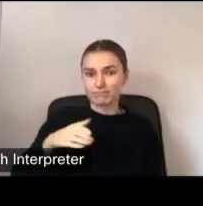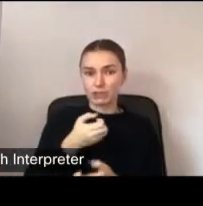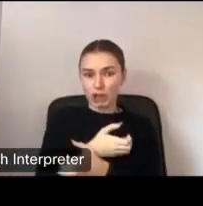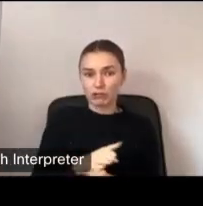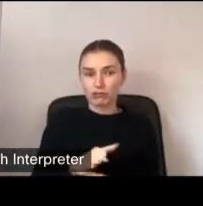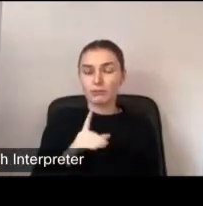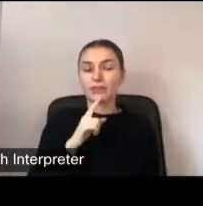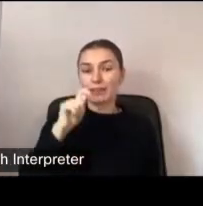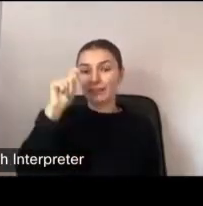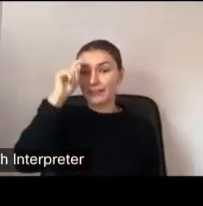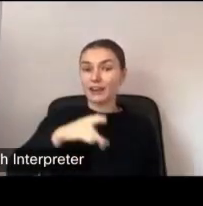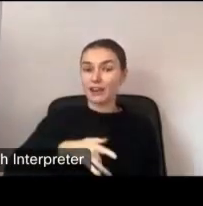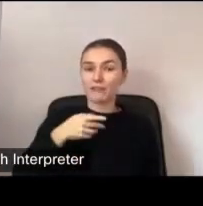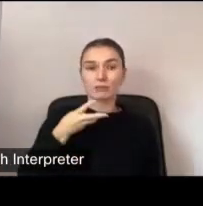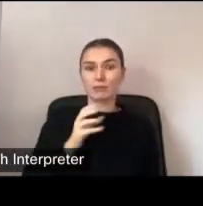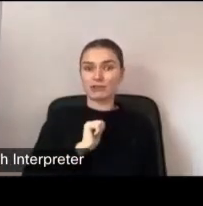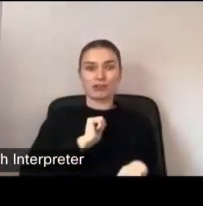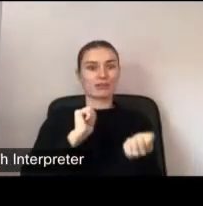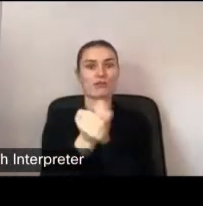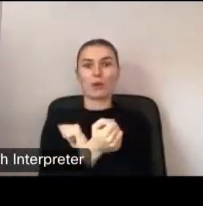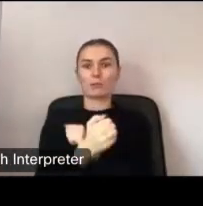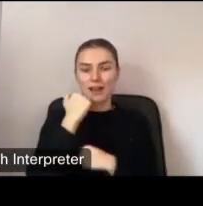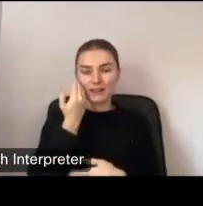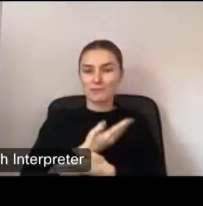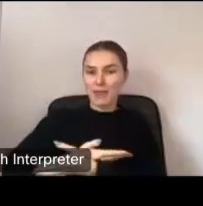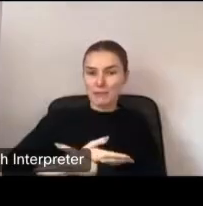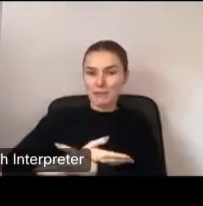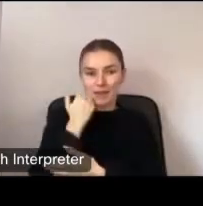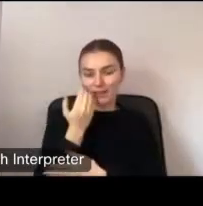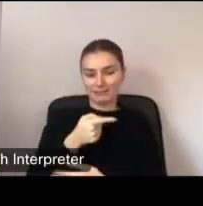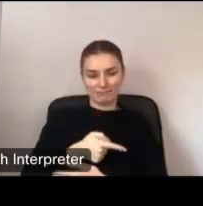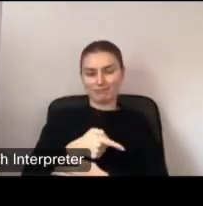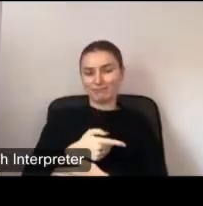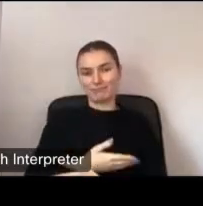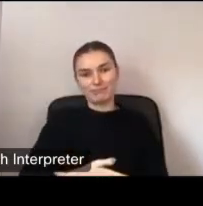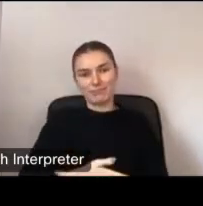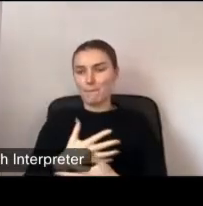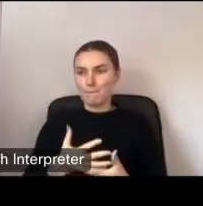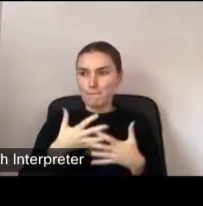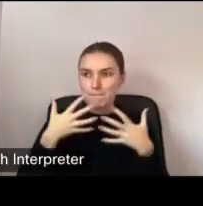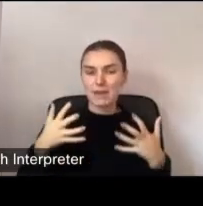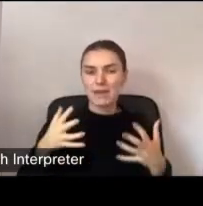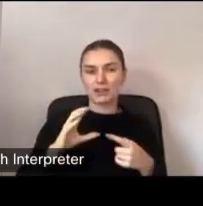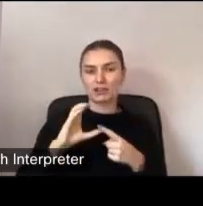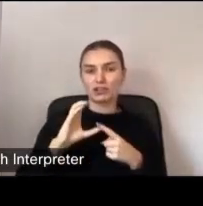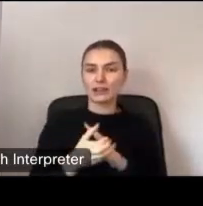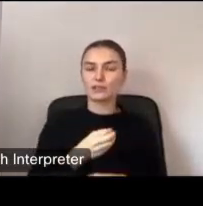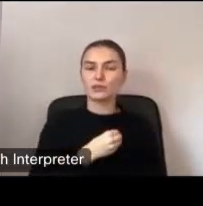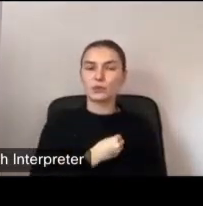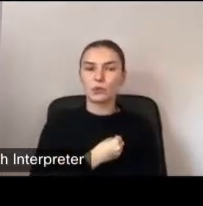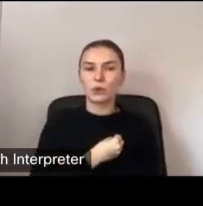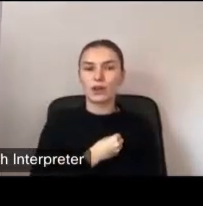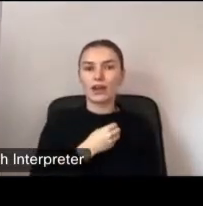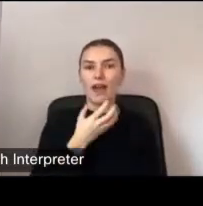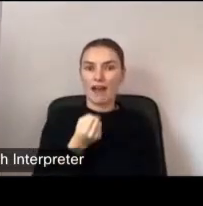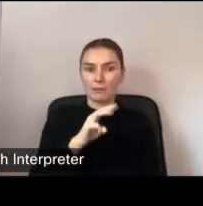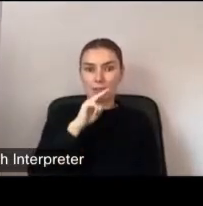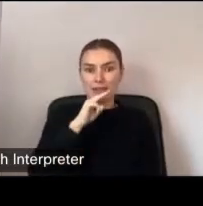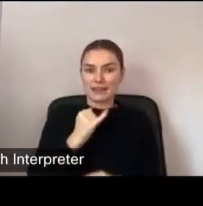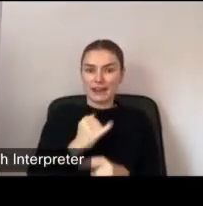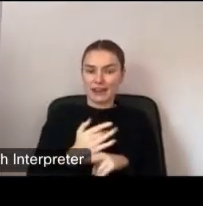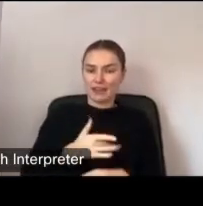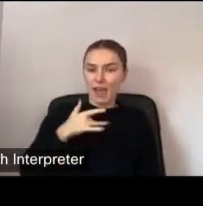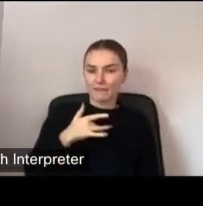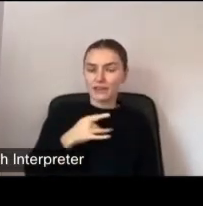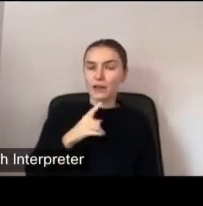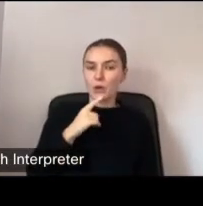think their lives are going to be transformed by a child, because this is their big chance to have meaning in their lives. And